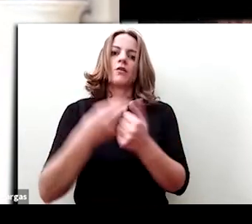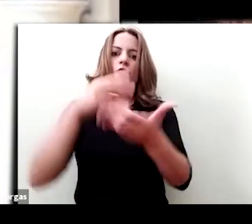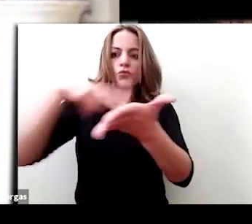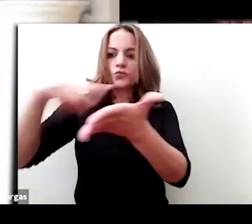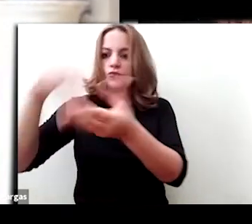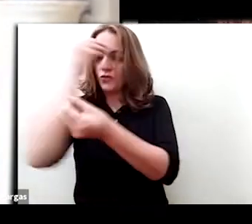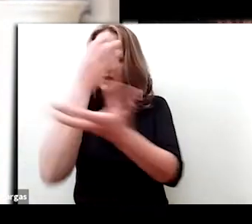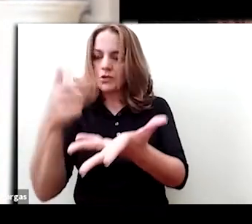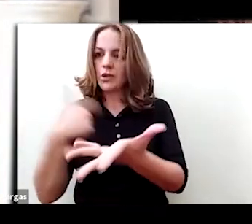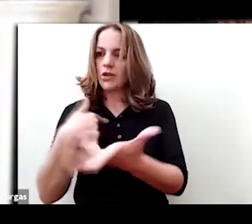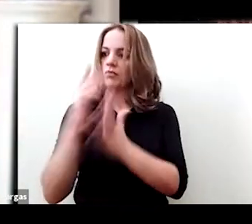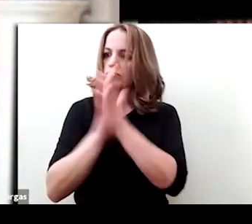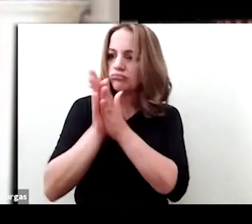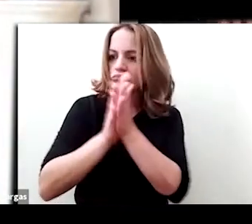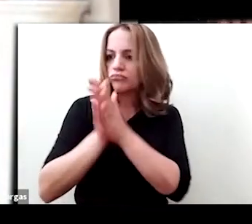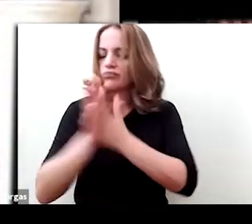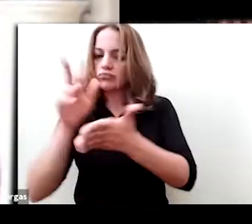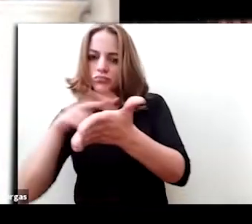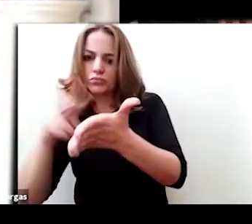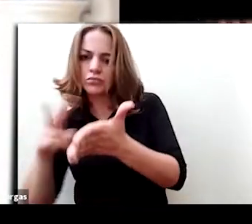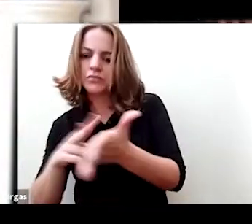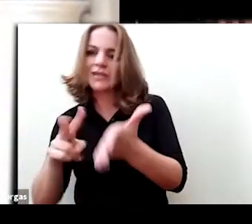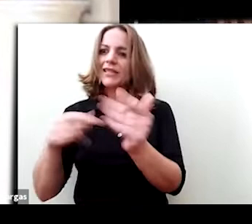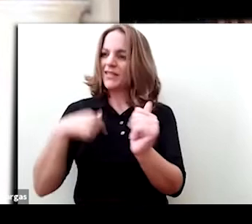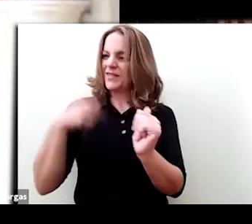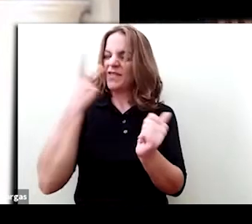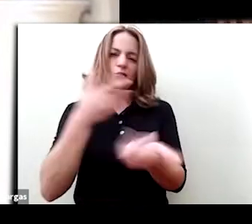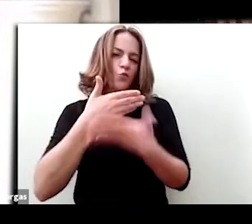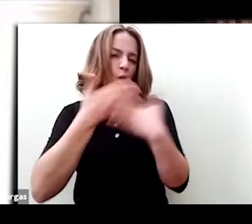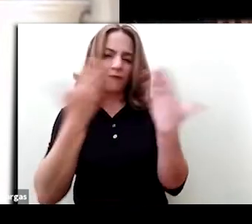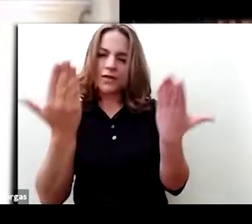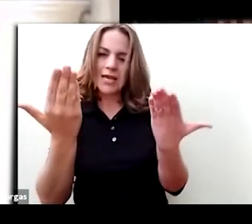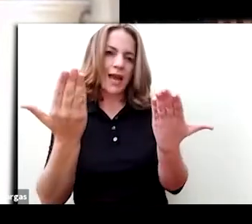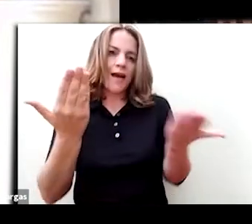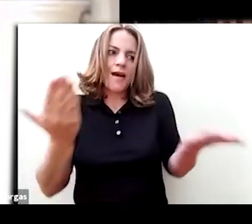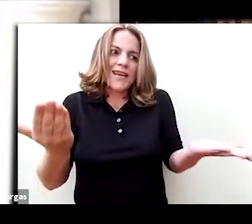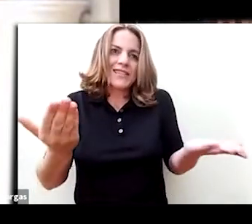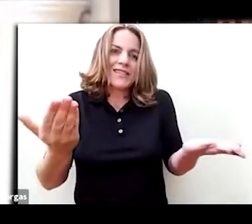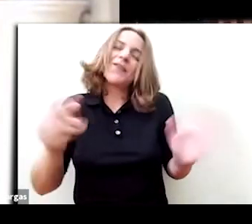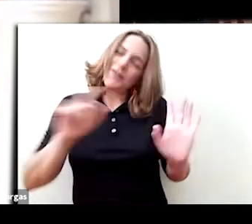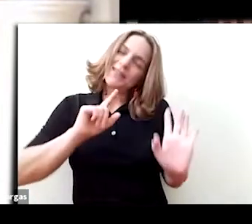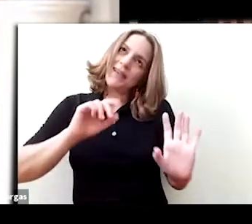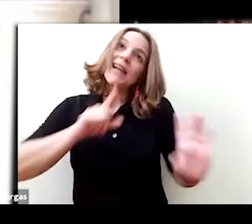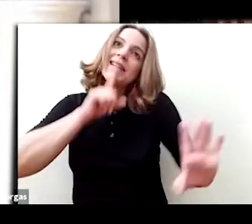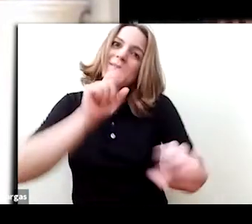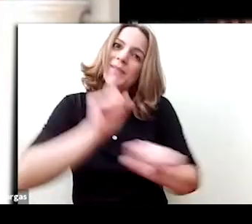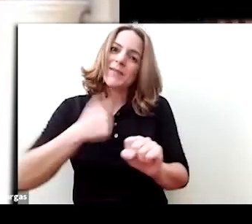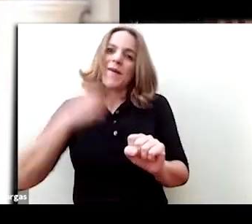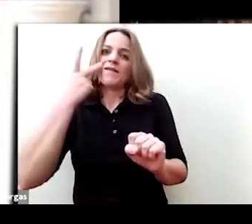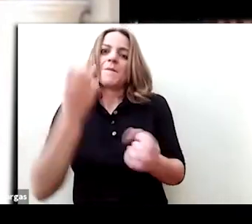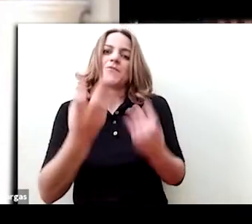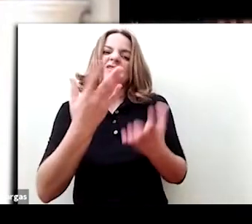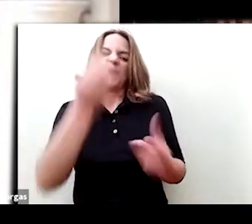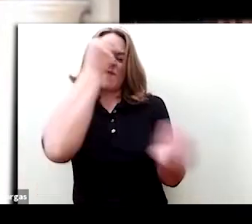So really there was no type of collection at Centro that I didn't use. And I got a lot of advice for navigating